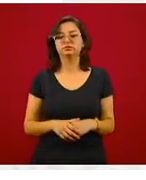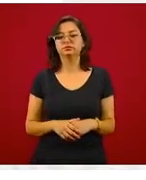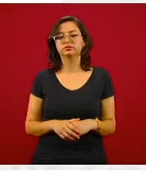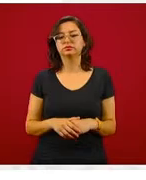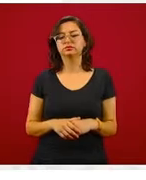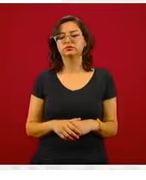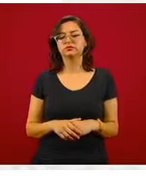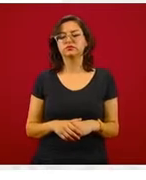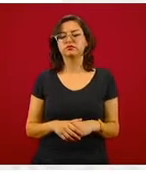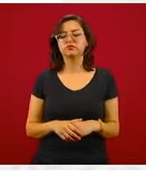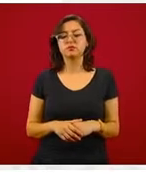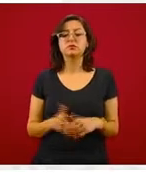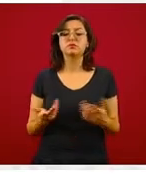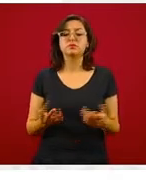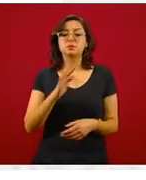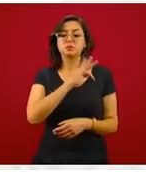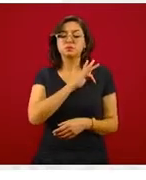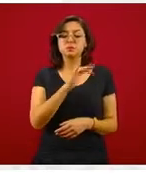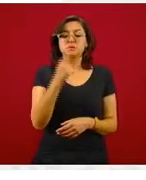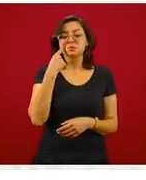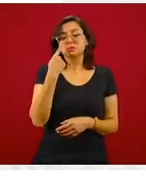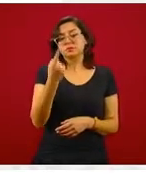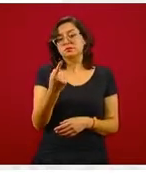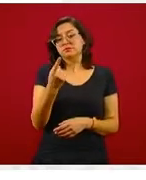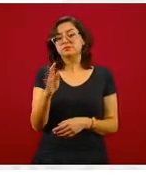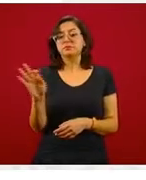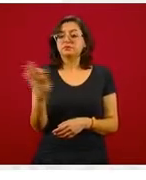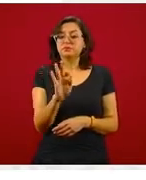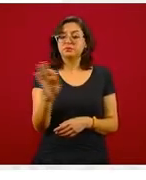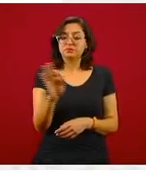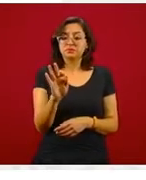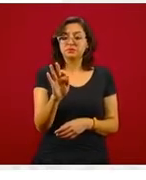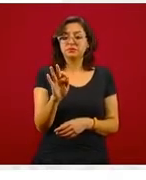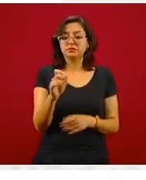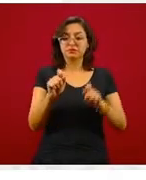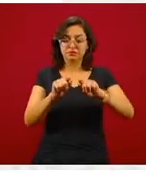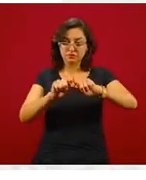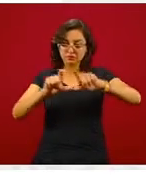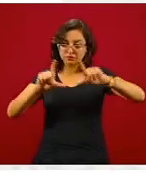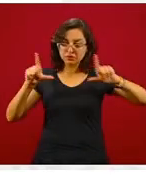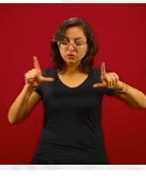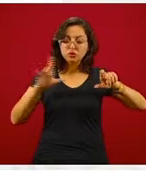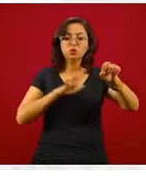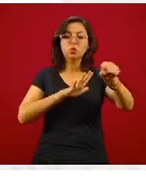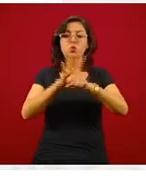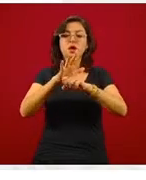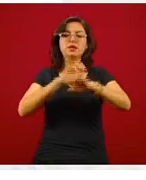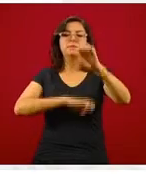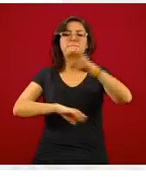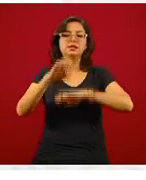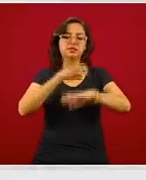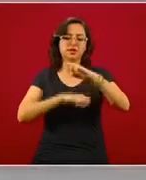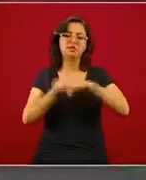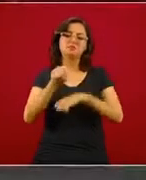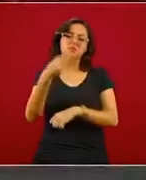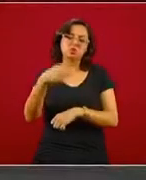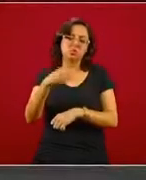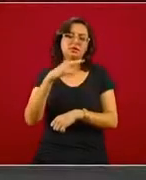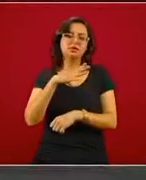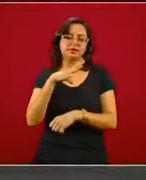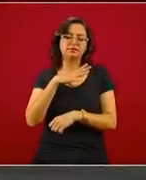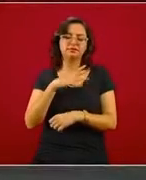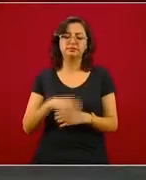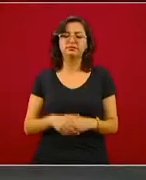can see those that high number of disability. So that's where we can